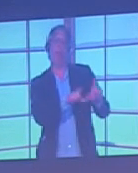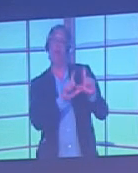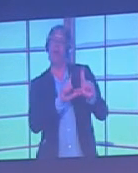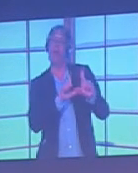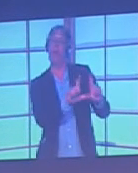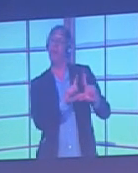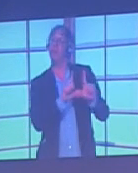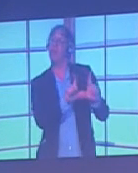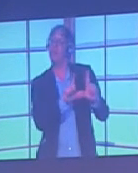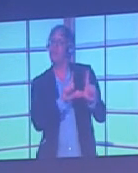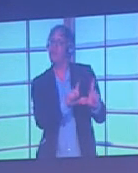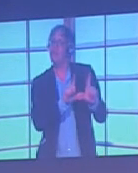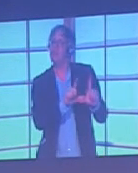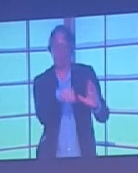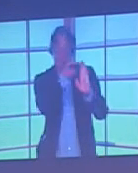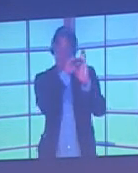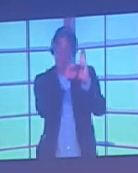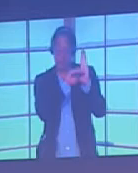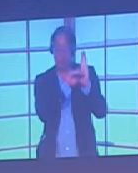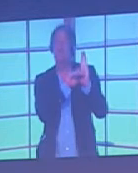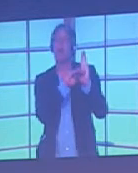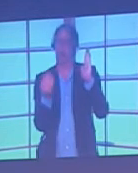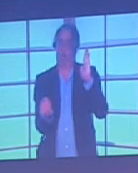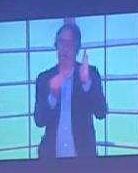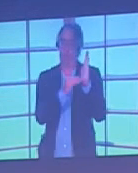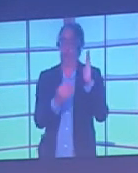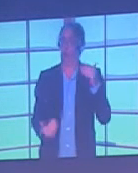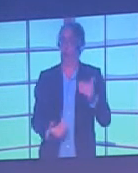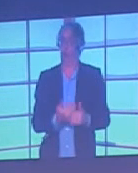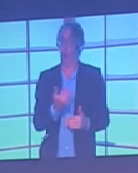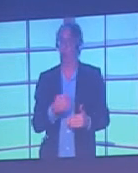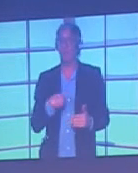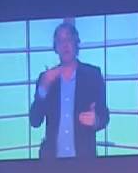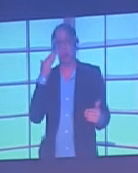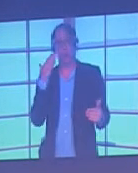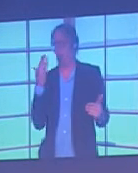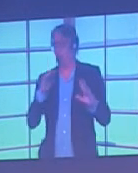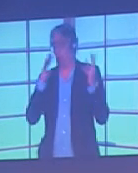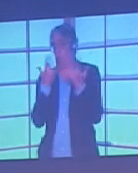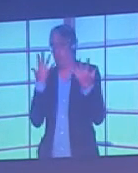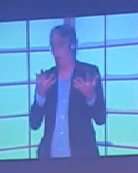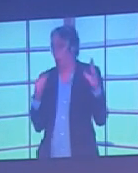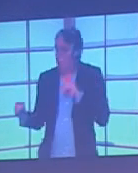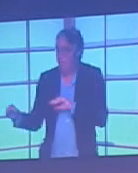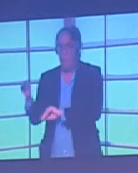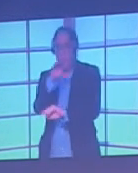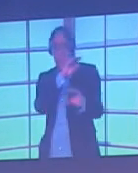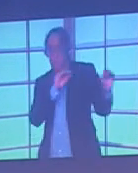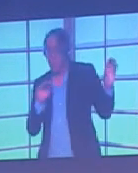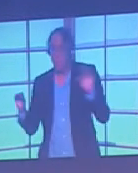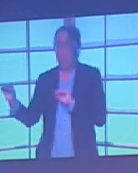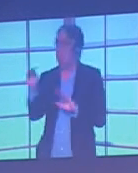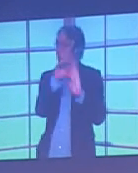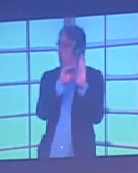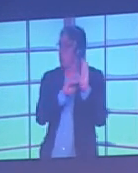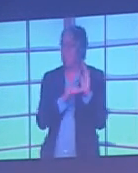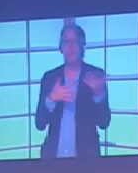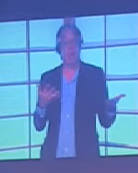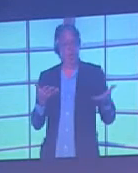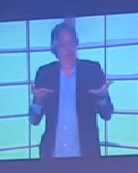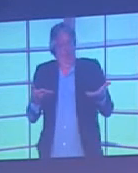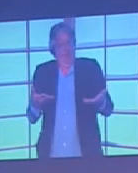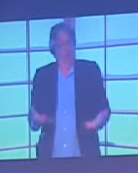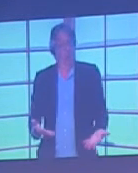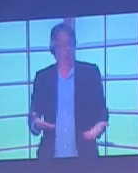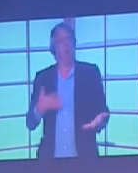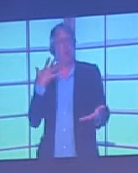is buzzing about this new criterion. I know there are lots of questions. The point of this session and the panel session that follows is to